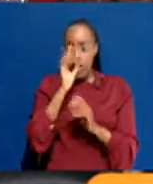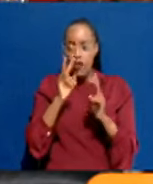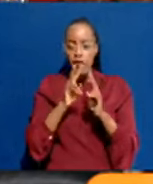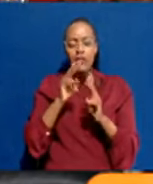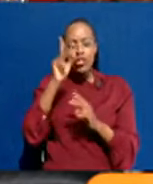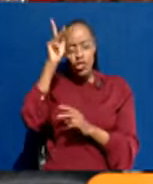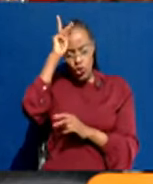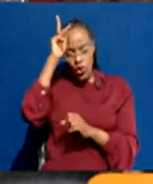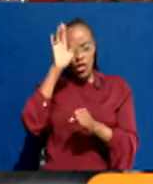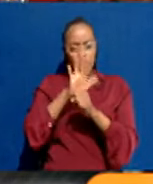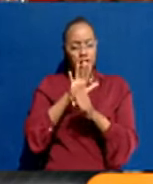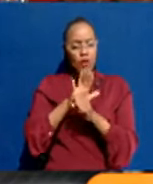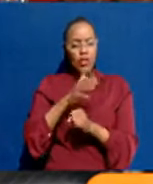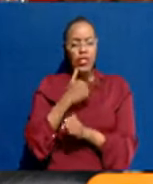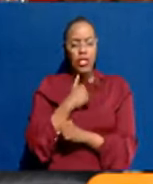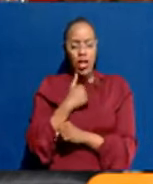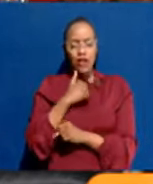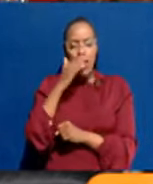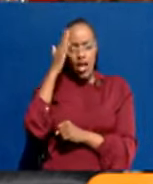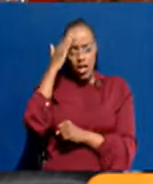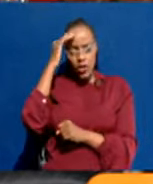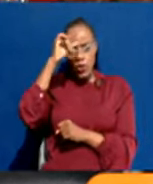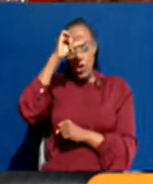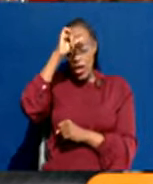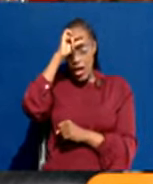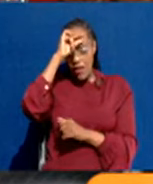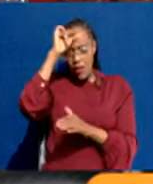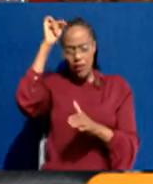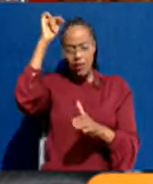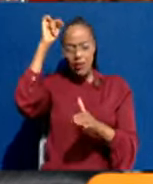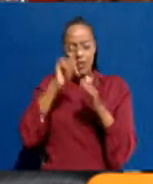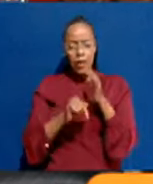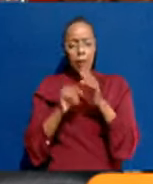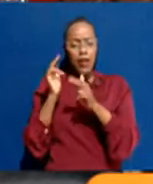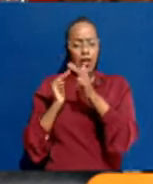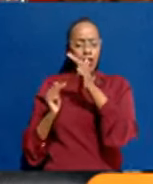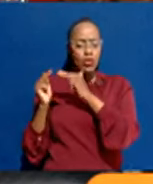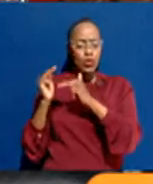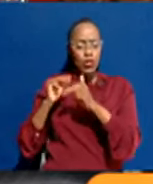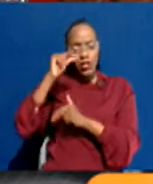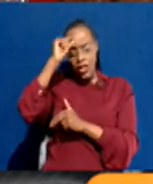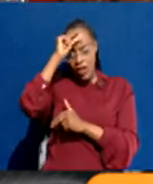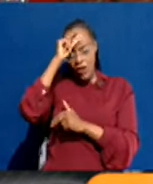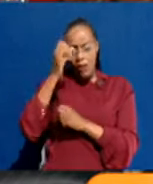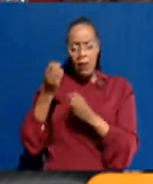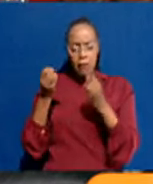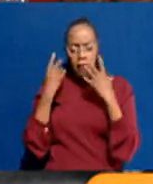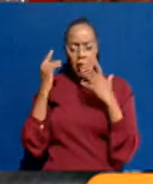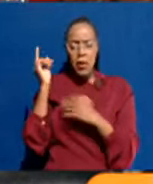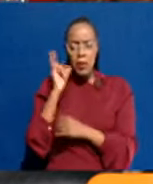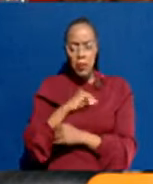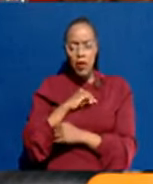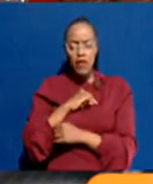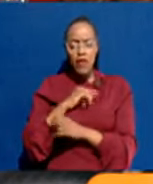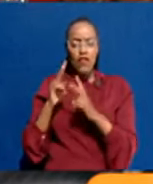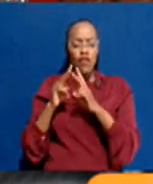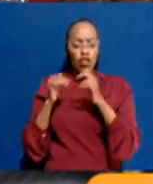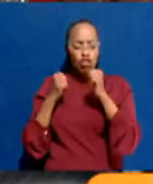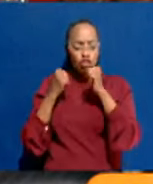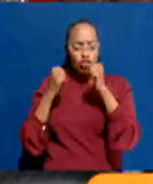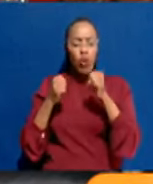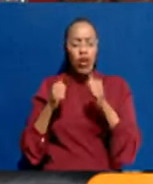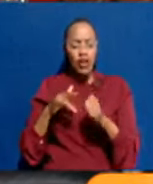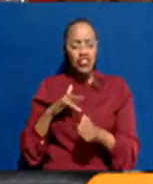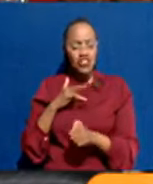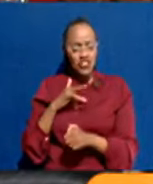knowledgeable person. He knew the government in and out, the history of the government. He had a very strong sense